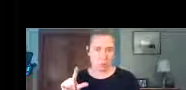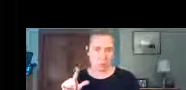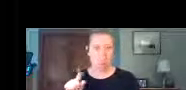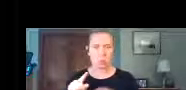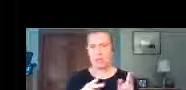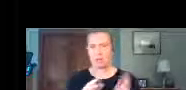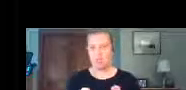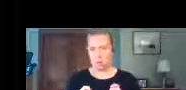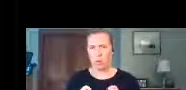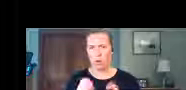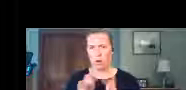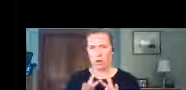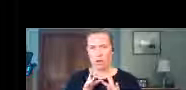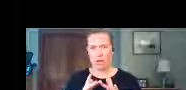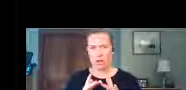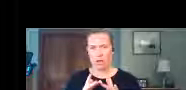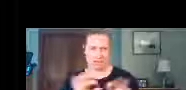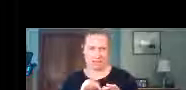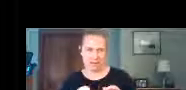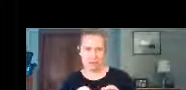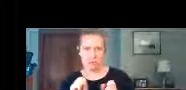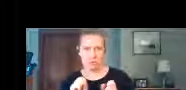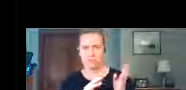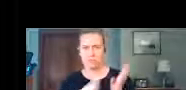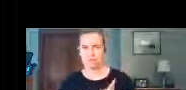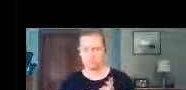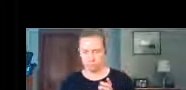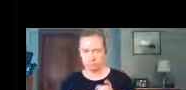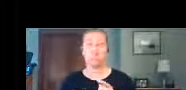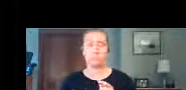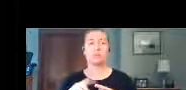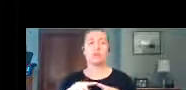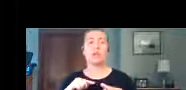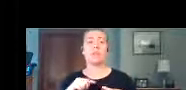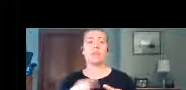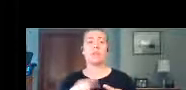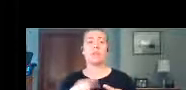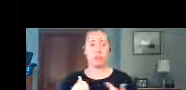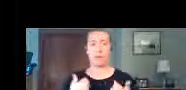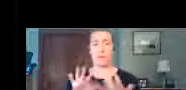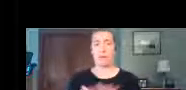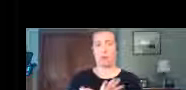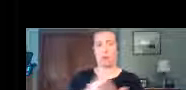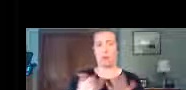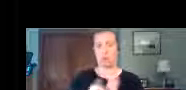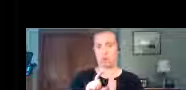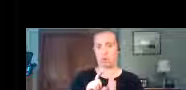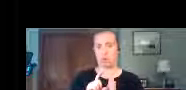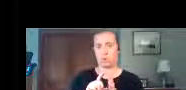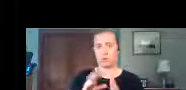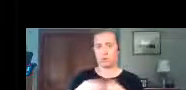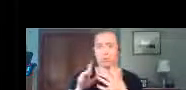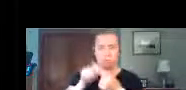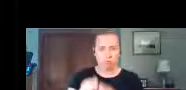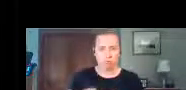at the link here. And we also have a paper in review providing in detail the reporting of the